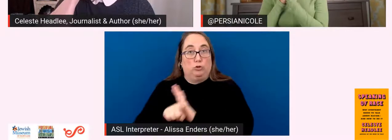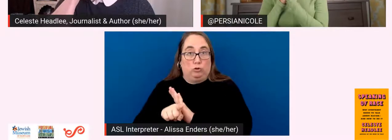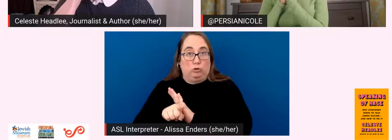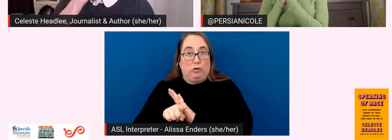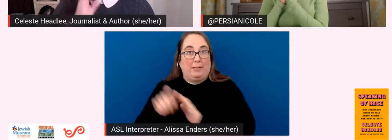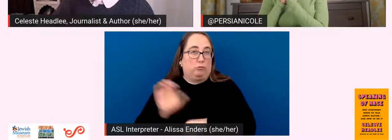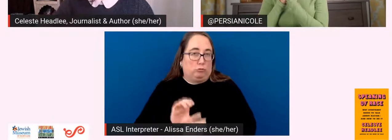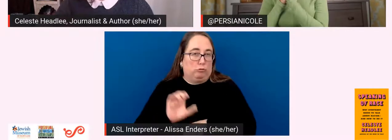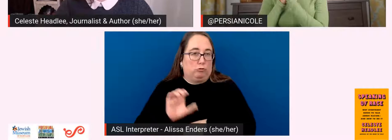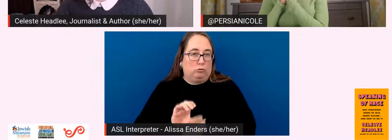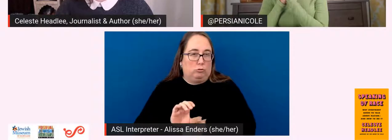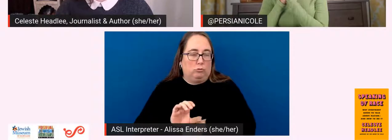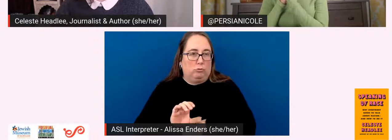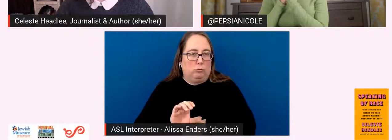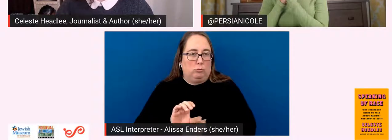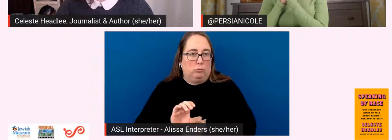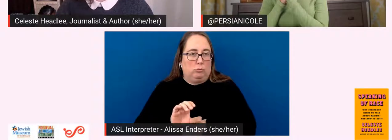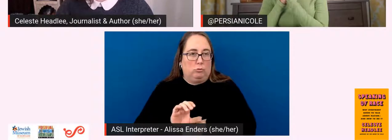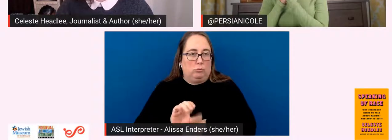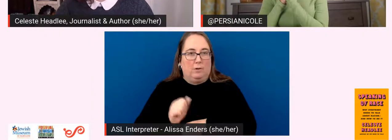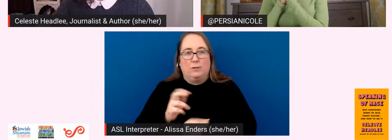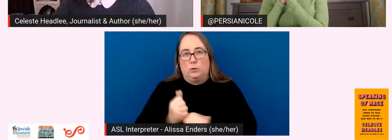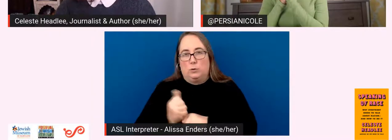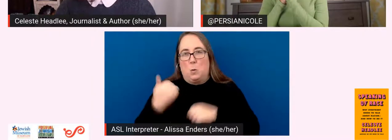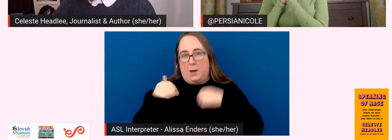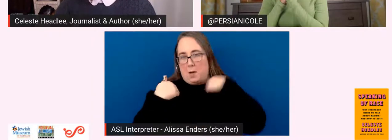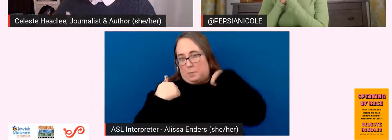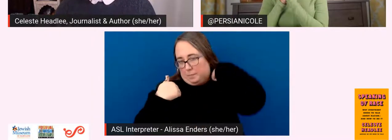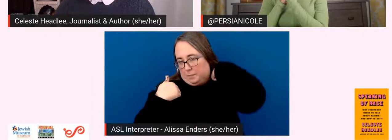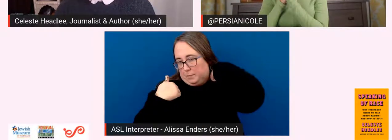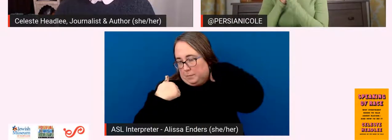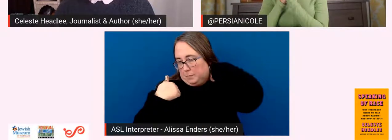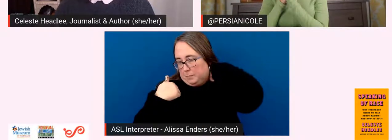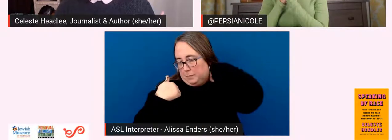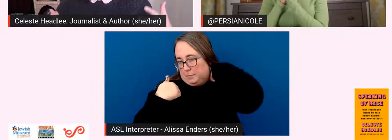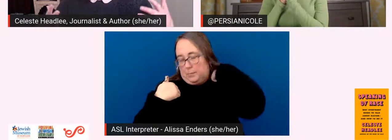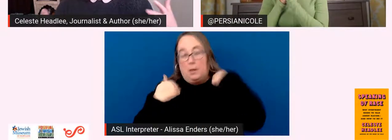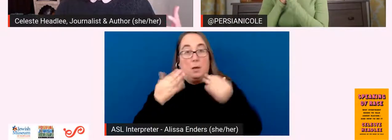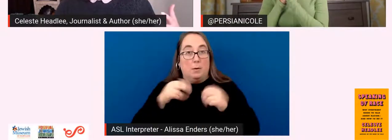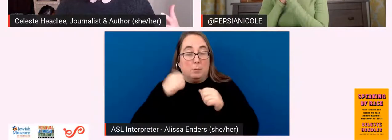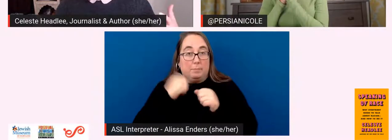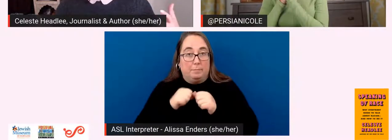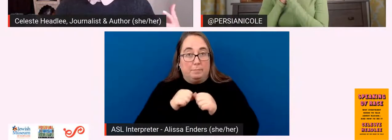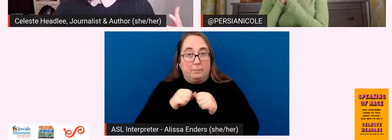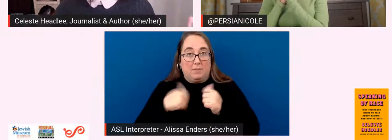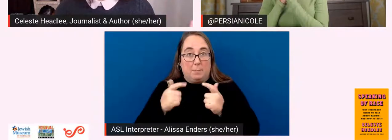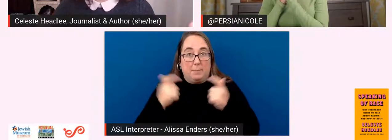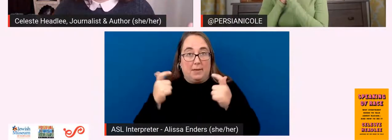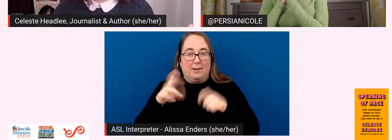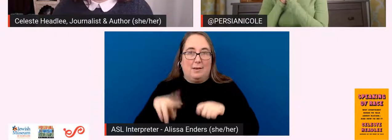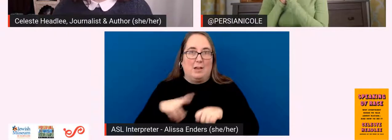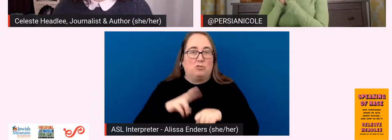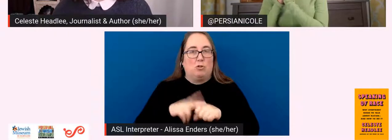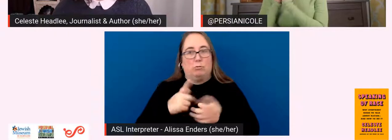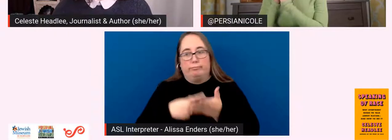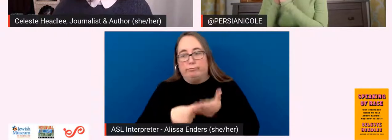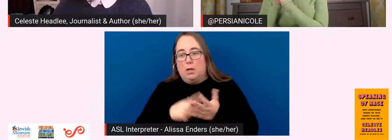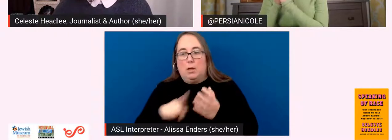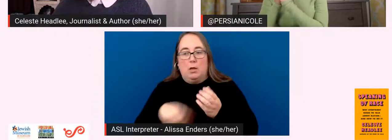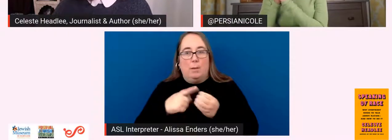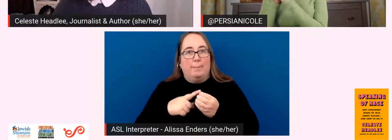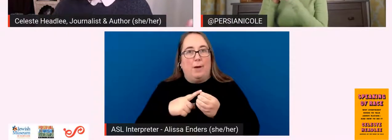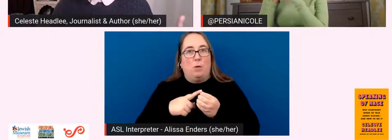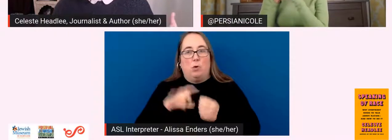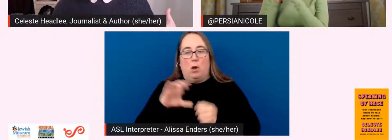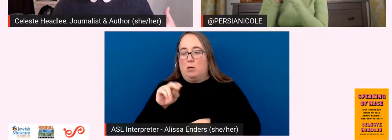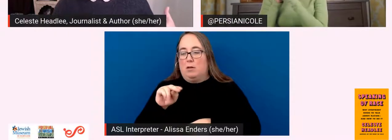church, I guess that would have been a few years ago now, that you may recall we had a big national discussion about the Confederate